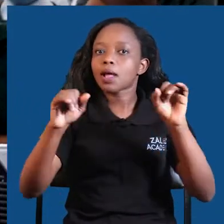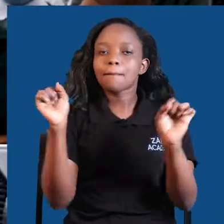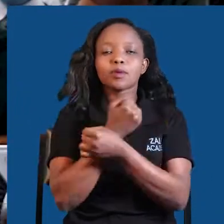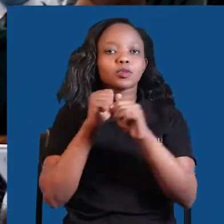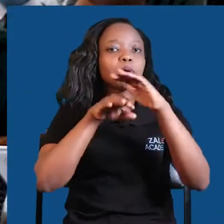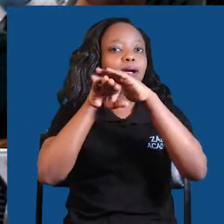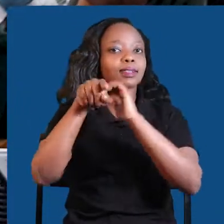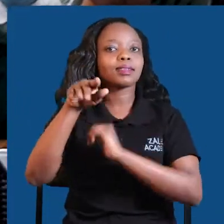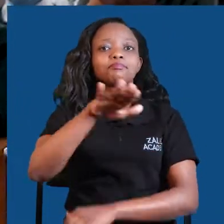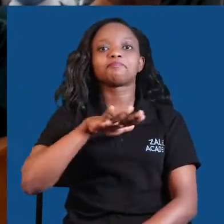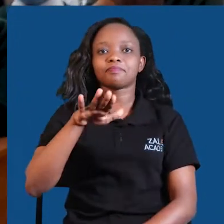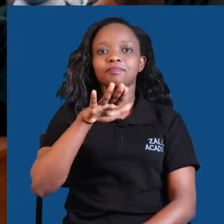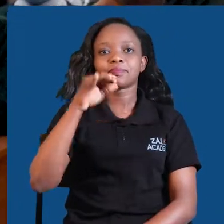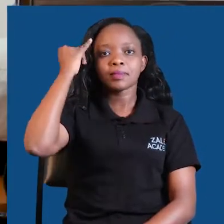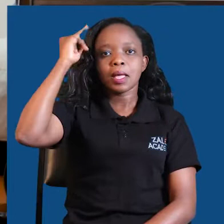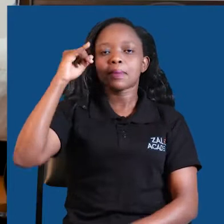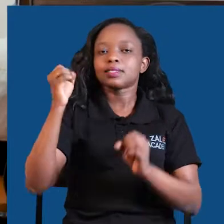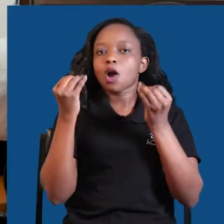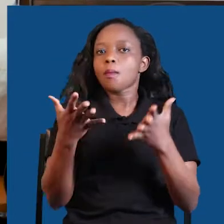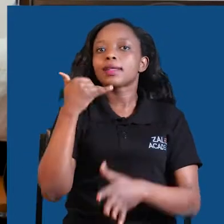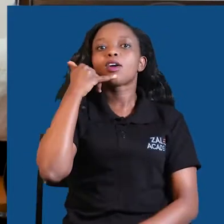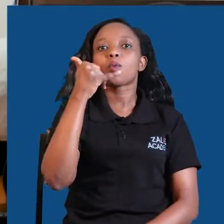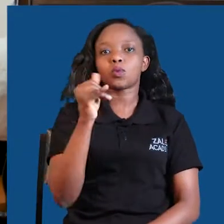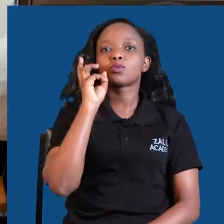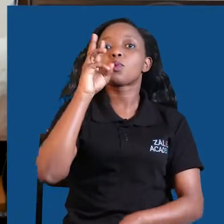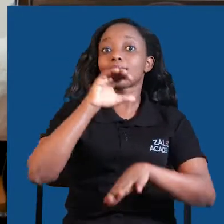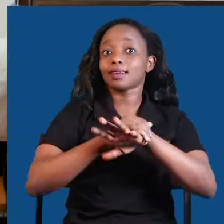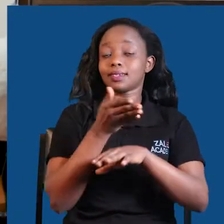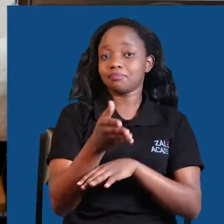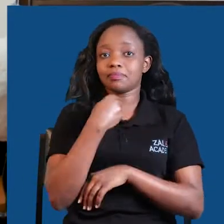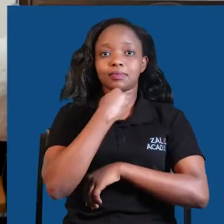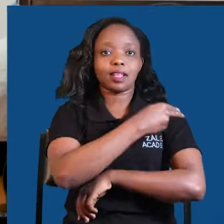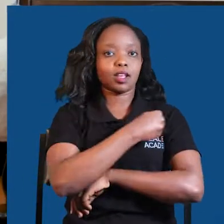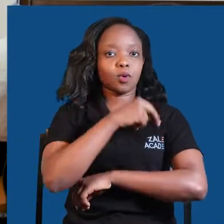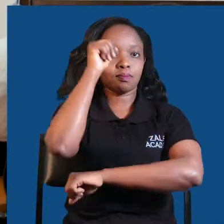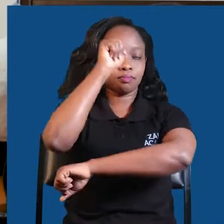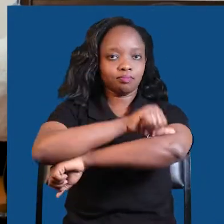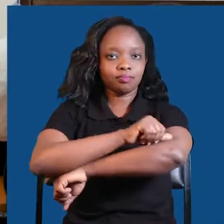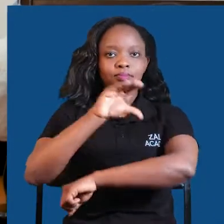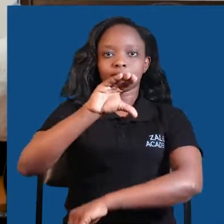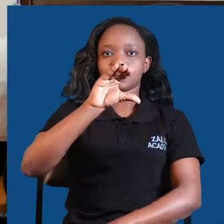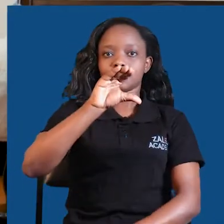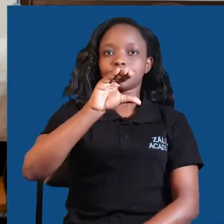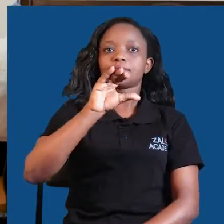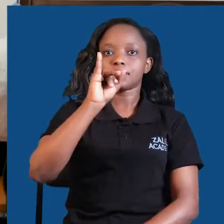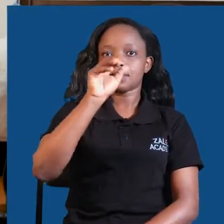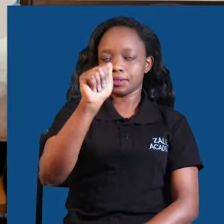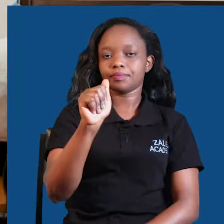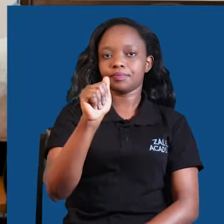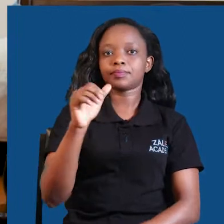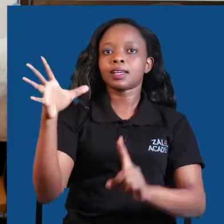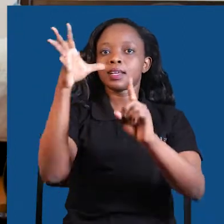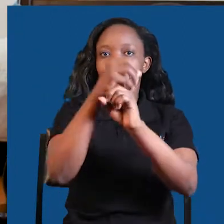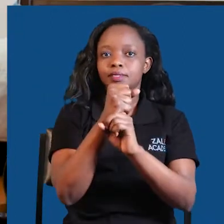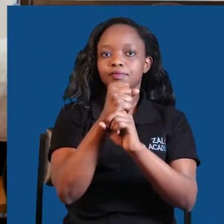get online and you cannot be able to access that platform. You can imagine how many calls we are going to get at Zalego. Okay? So CIA,